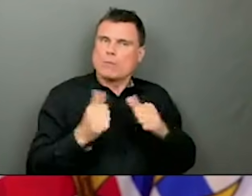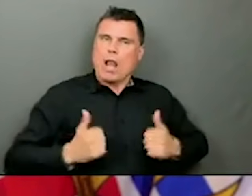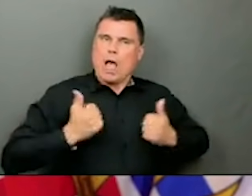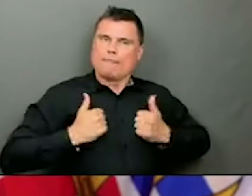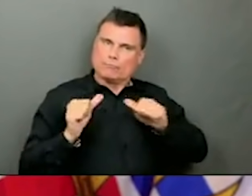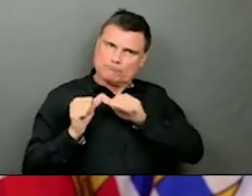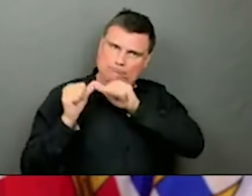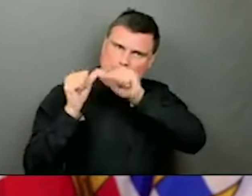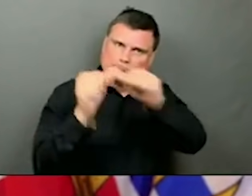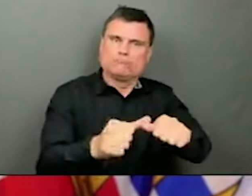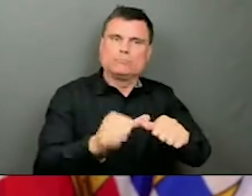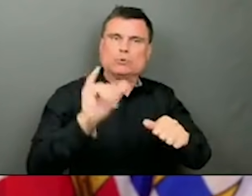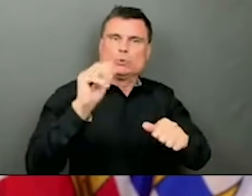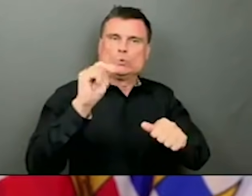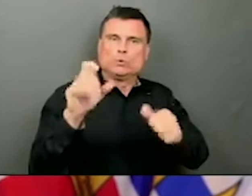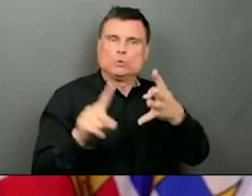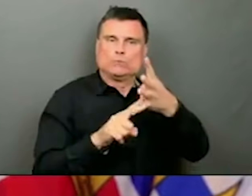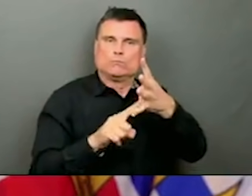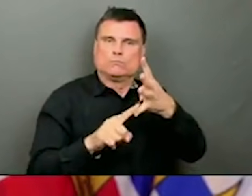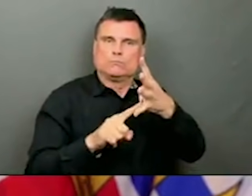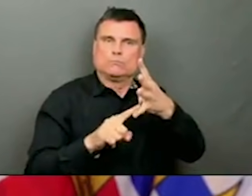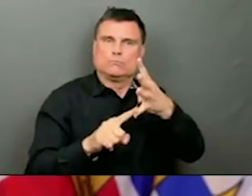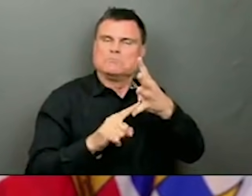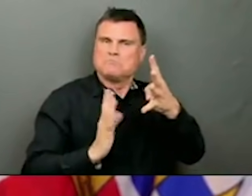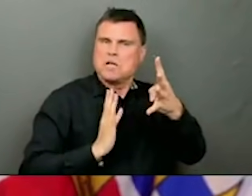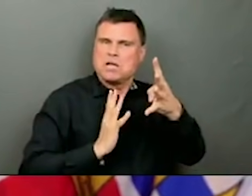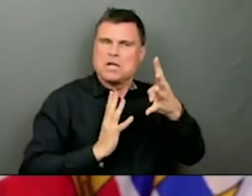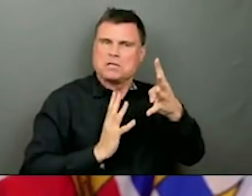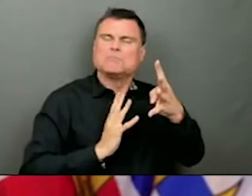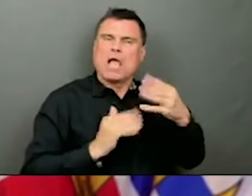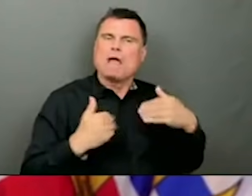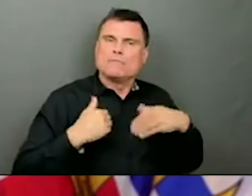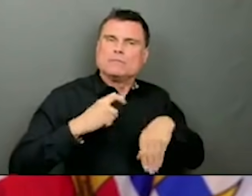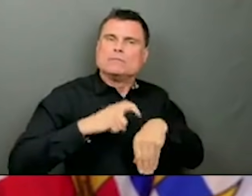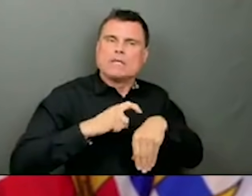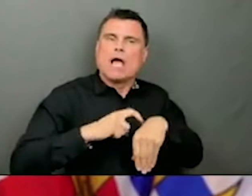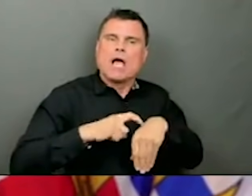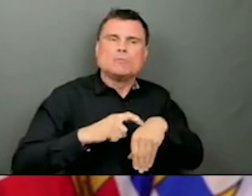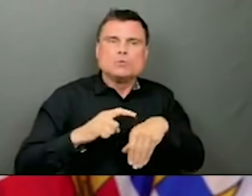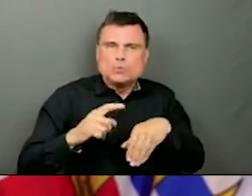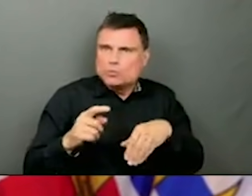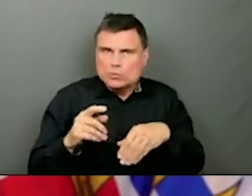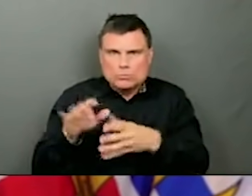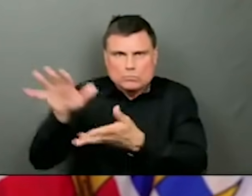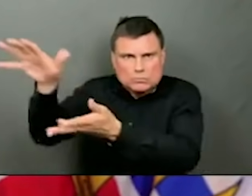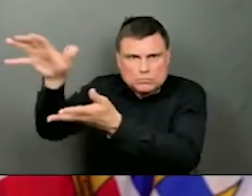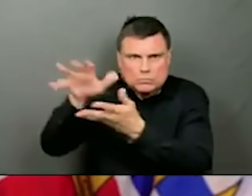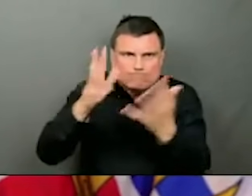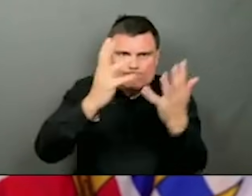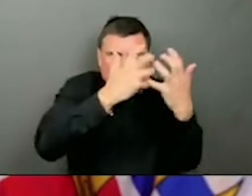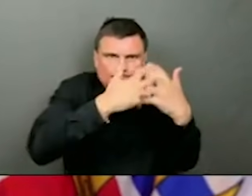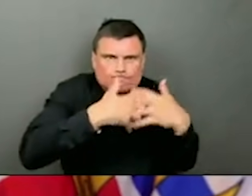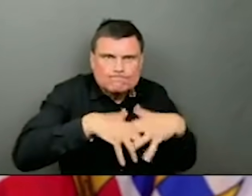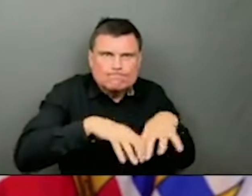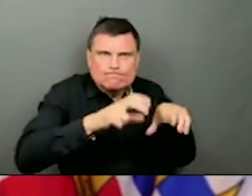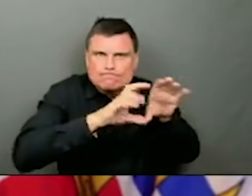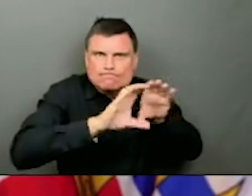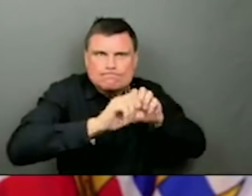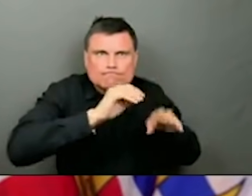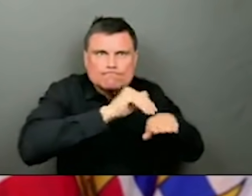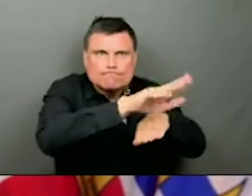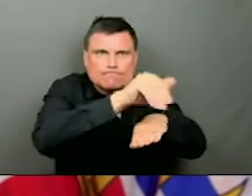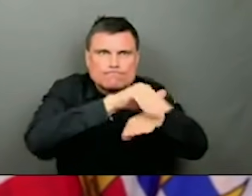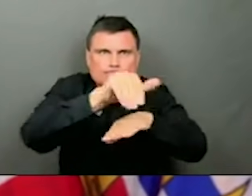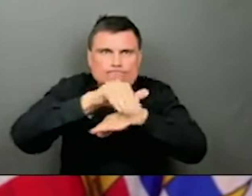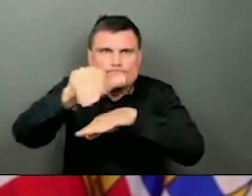have some time before you're due for that, and we know that your immune system is well primed,